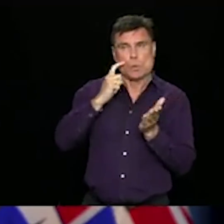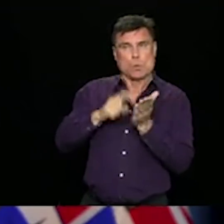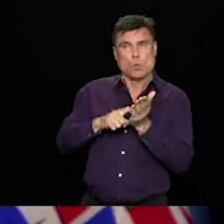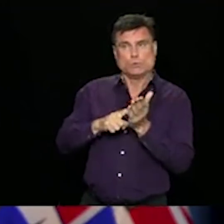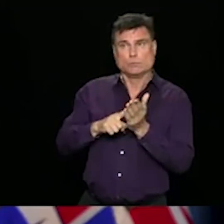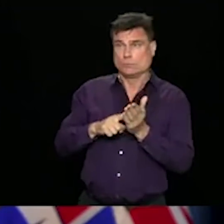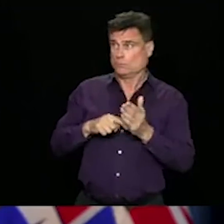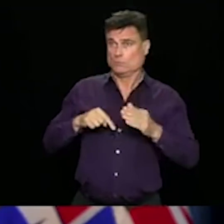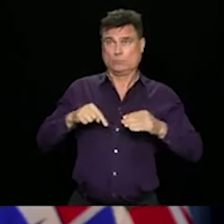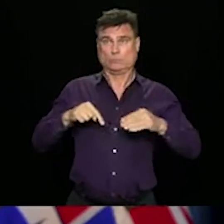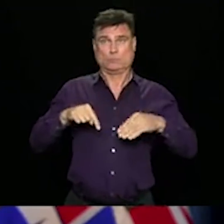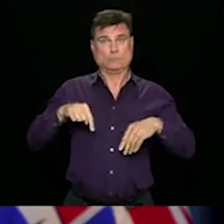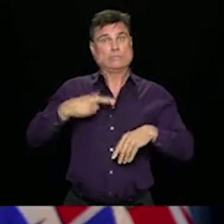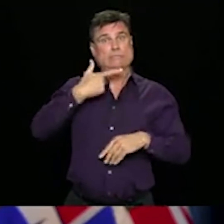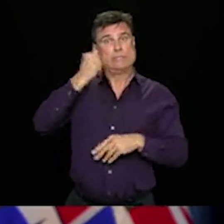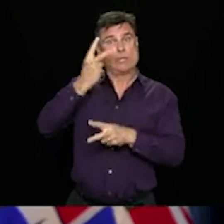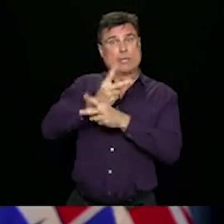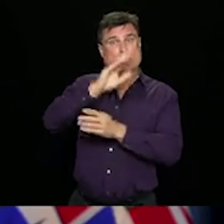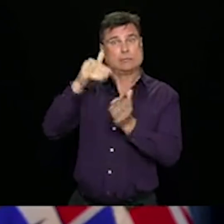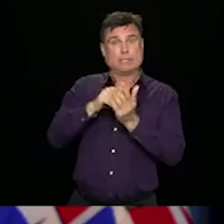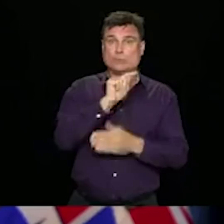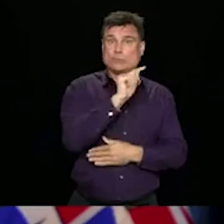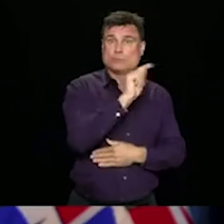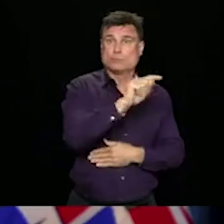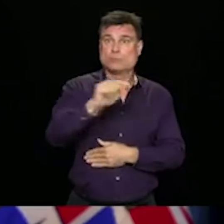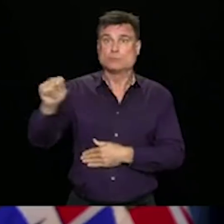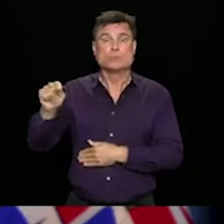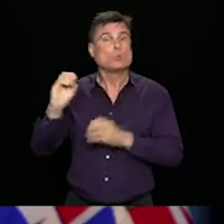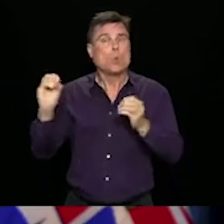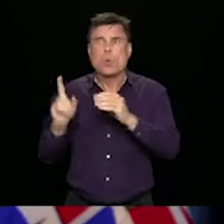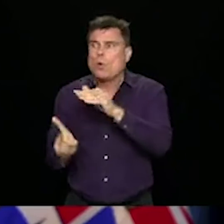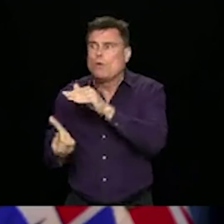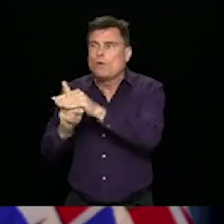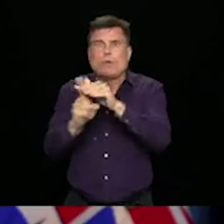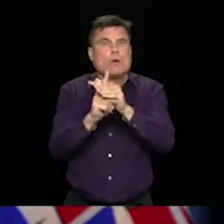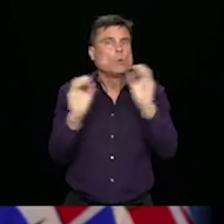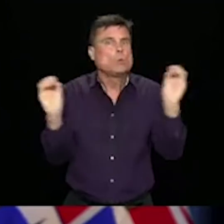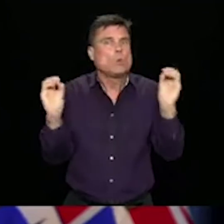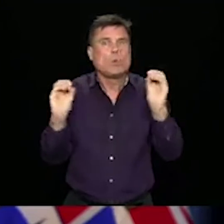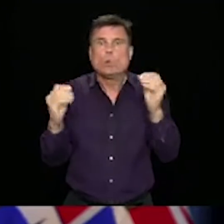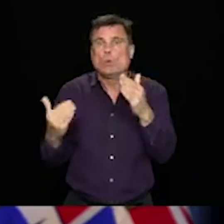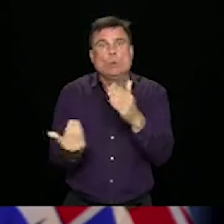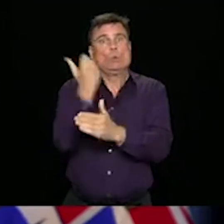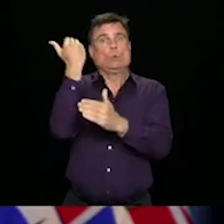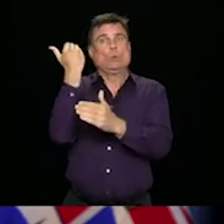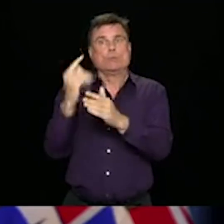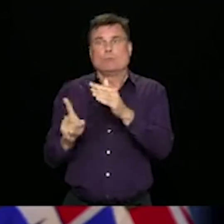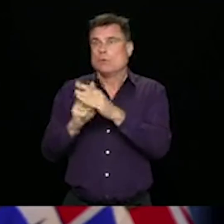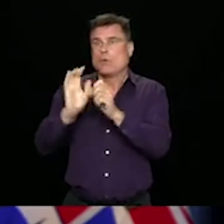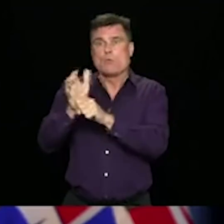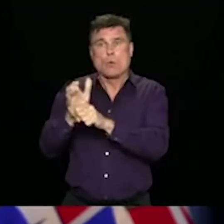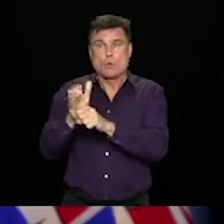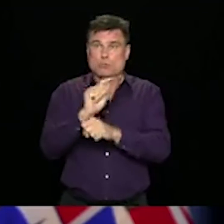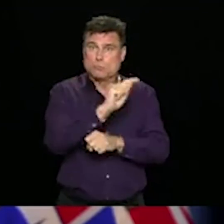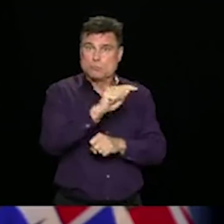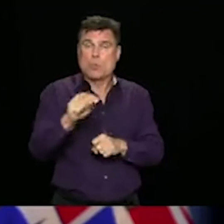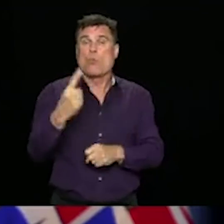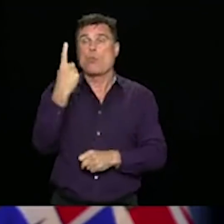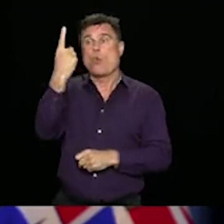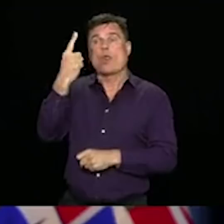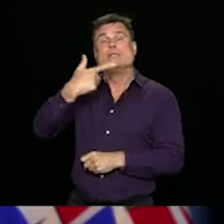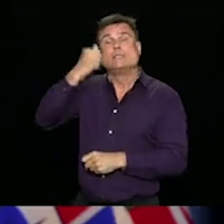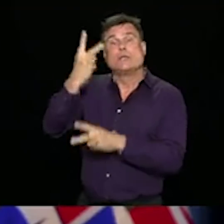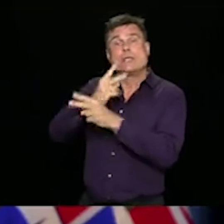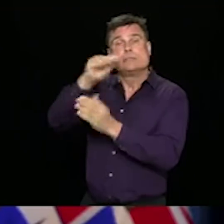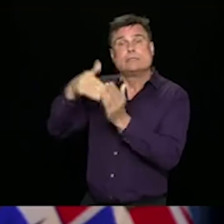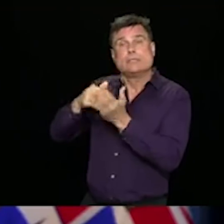been declared over, and that's the outbreak at the residence at Clayton Heights. We have therefore 13 active outbreaks